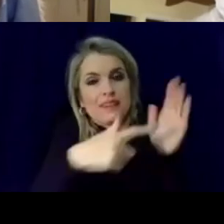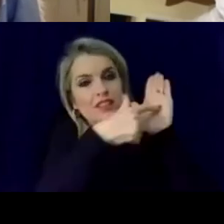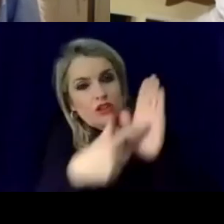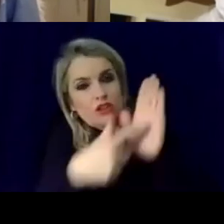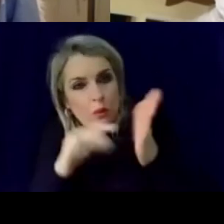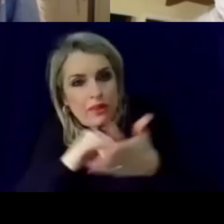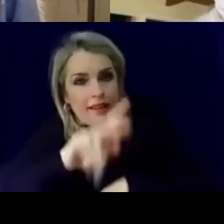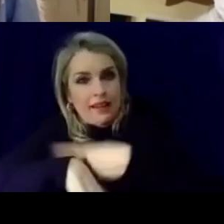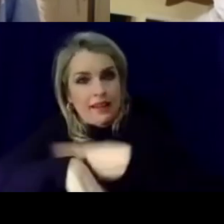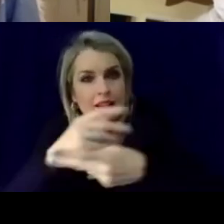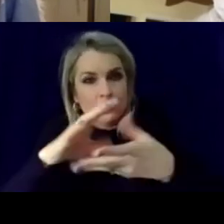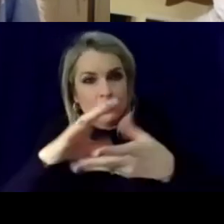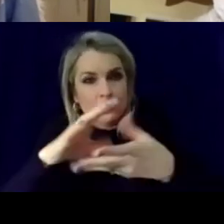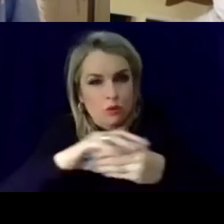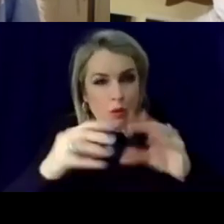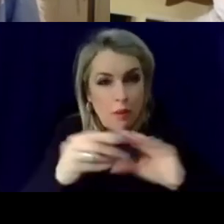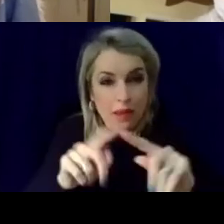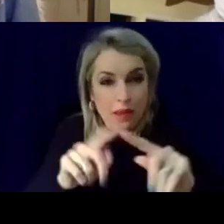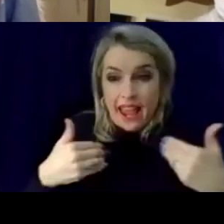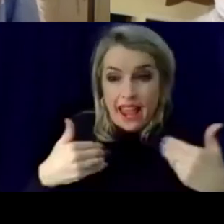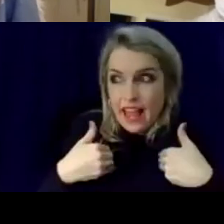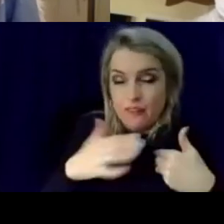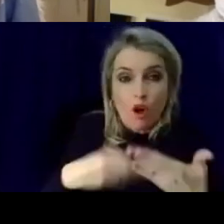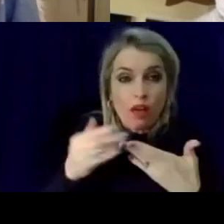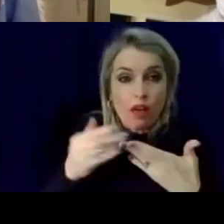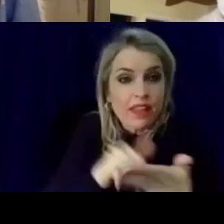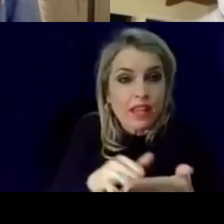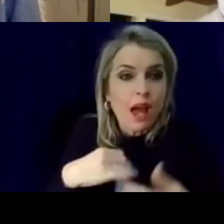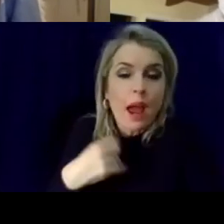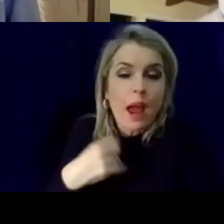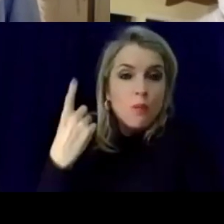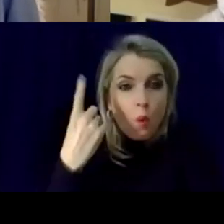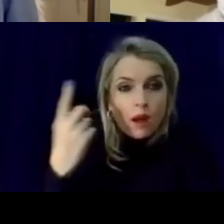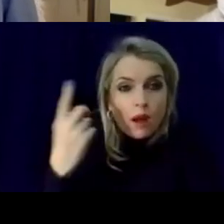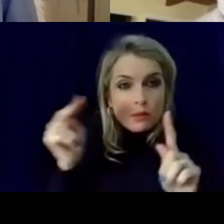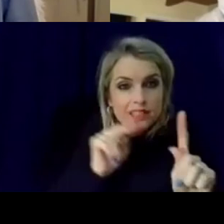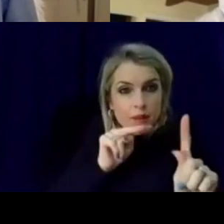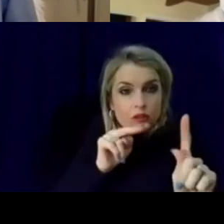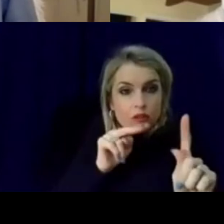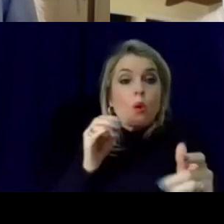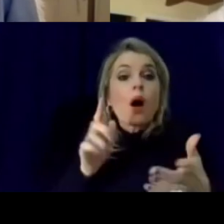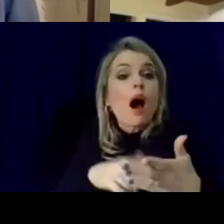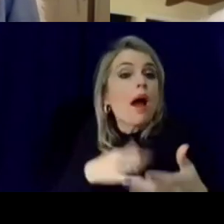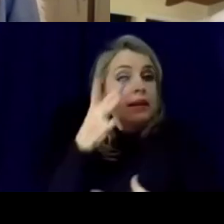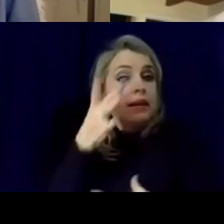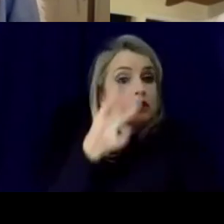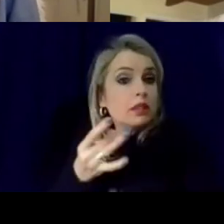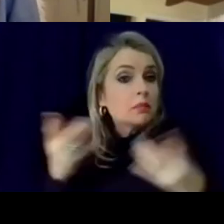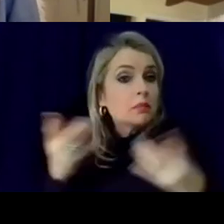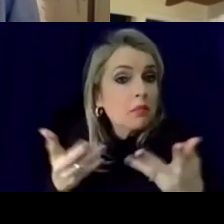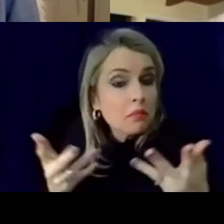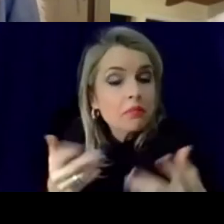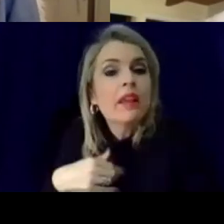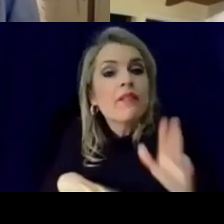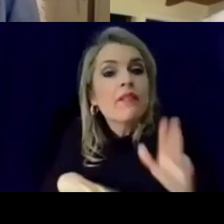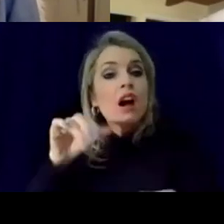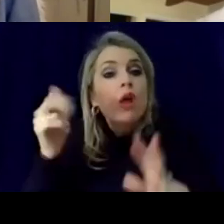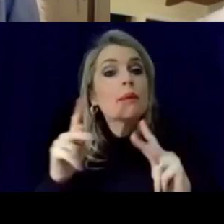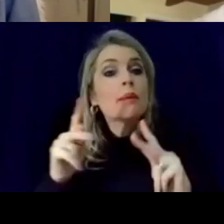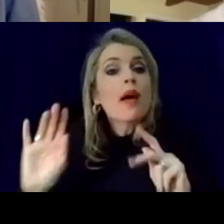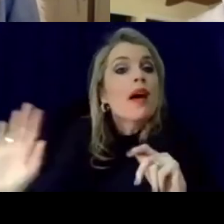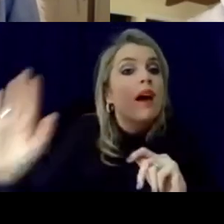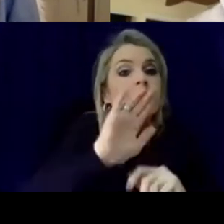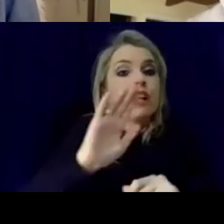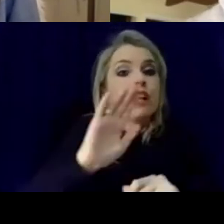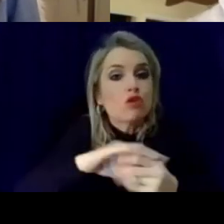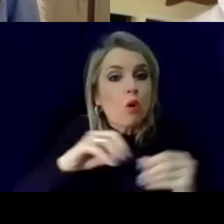are a really good venue for telling that kind of story. But I don't have all of that, you know, like I have one perspective on it. And so like, what I'm kind of interested in is like finding other